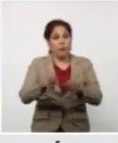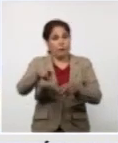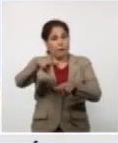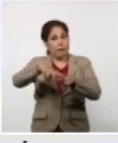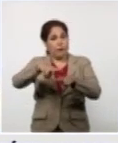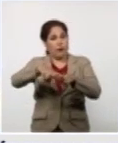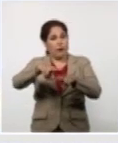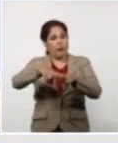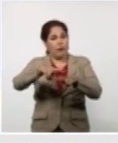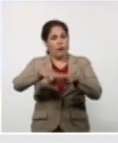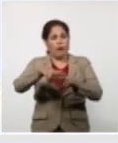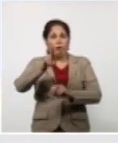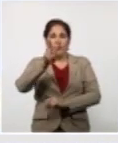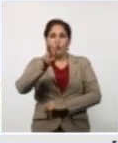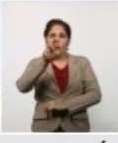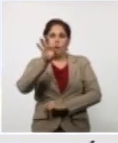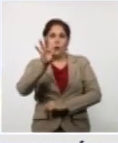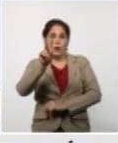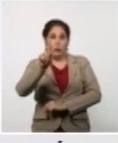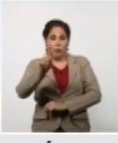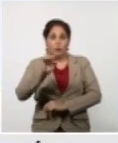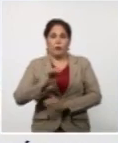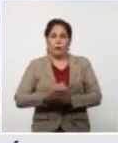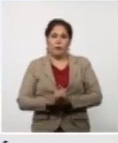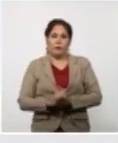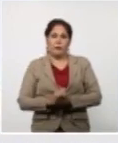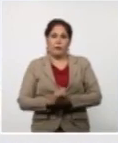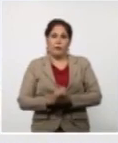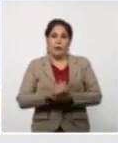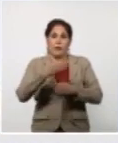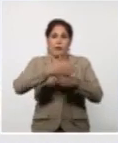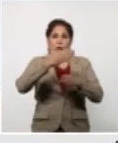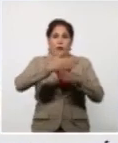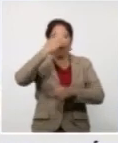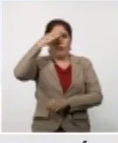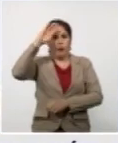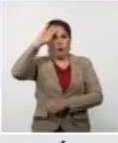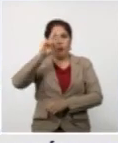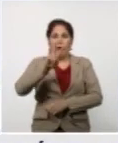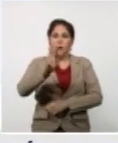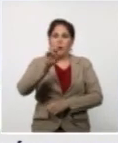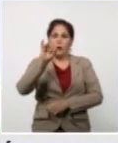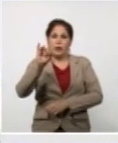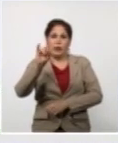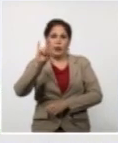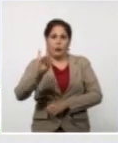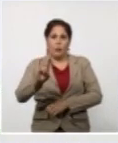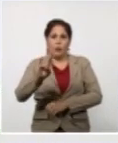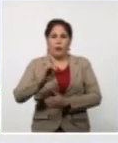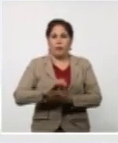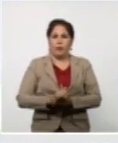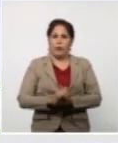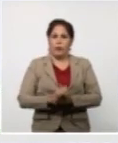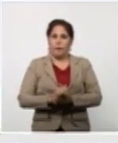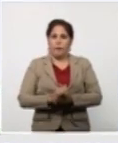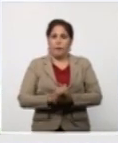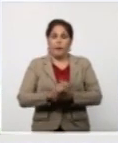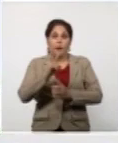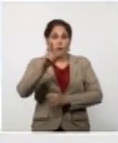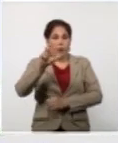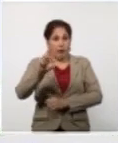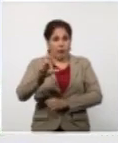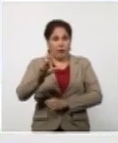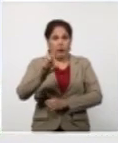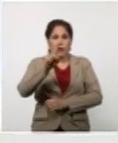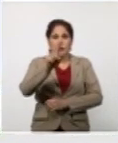Havana, 281. In Santiago de Cuba, 279.